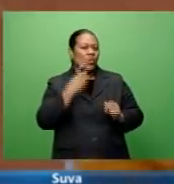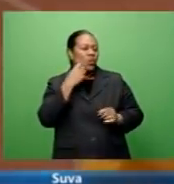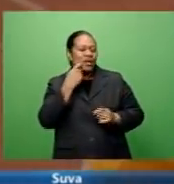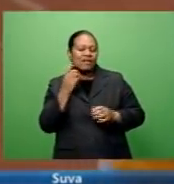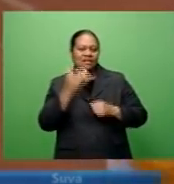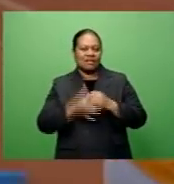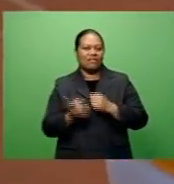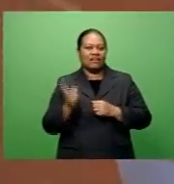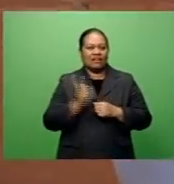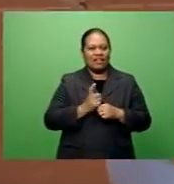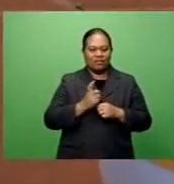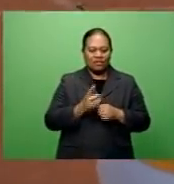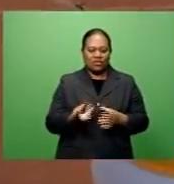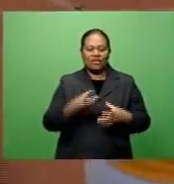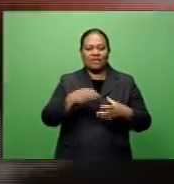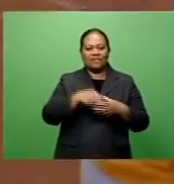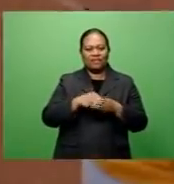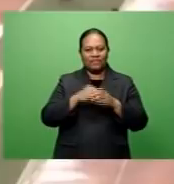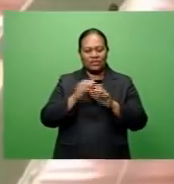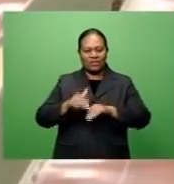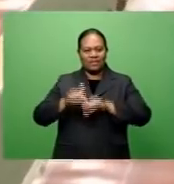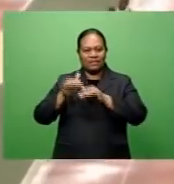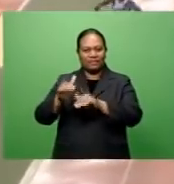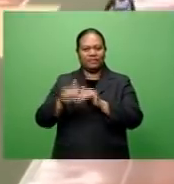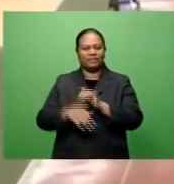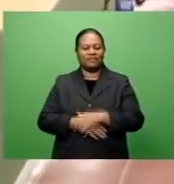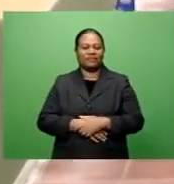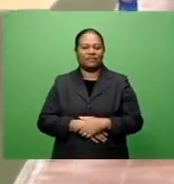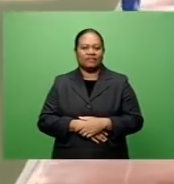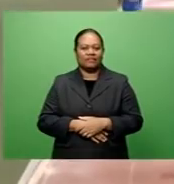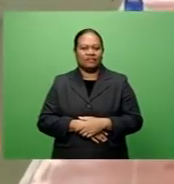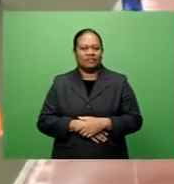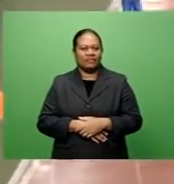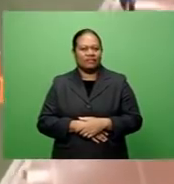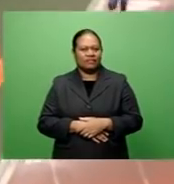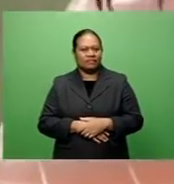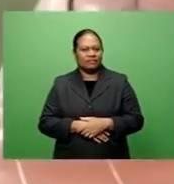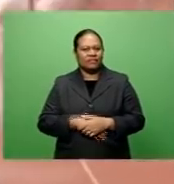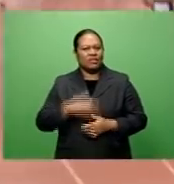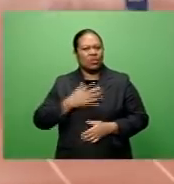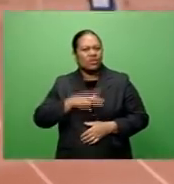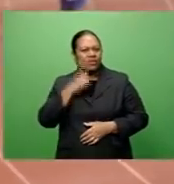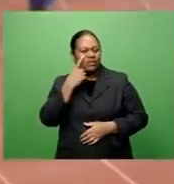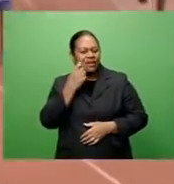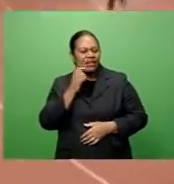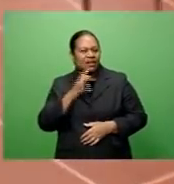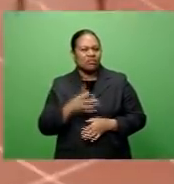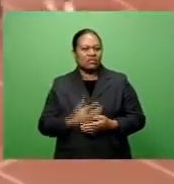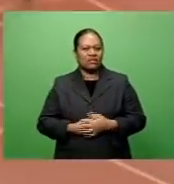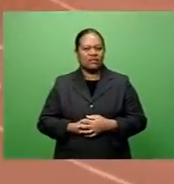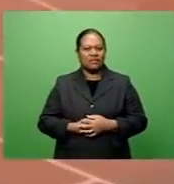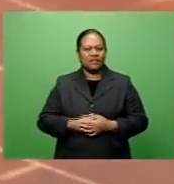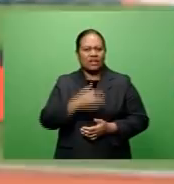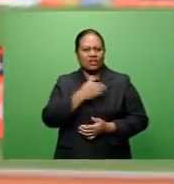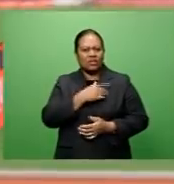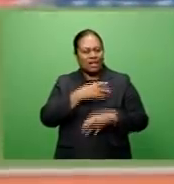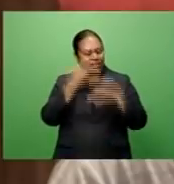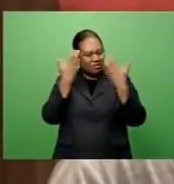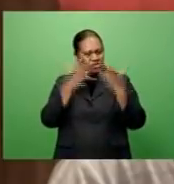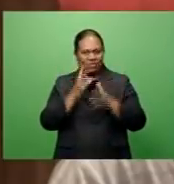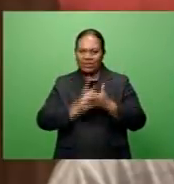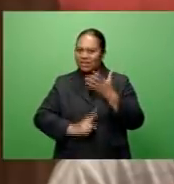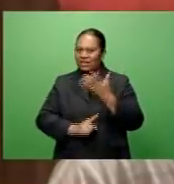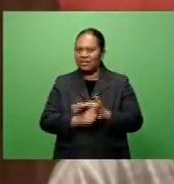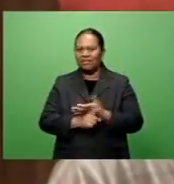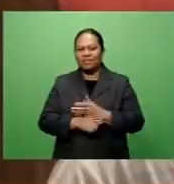competing at the Coca-Cola Games this year. When I wanted to find out the zone date, I really don't know what happened with